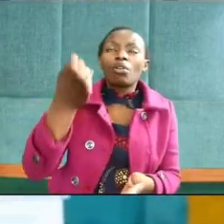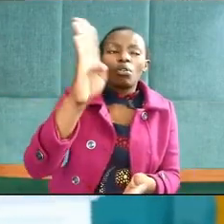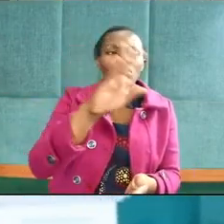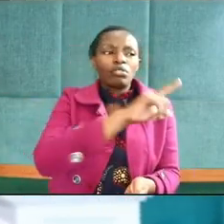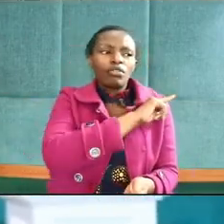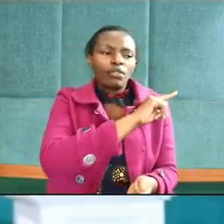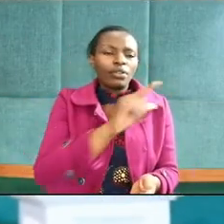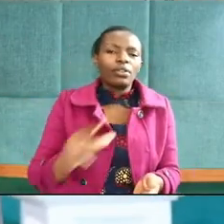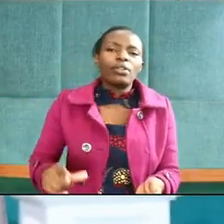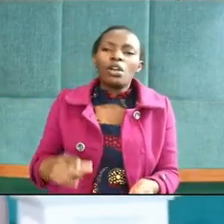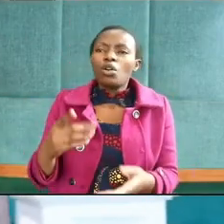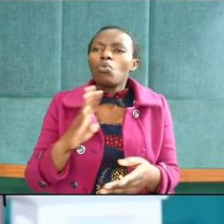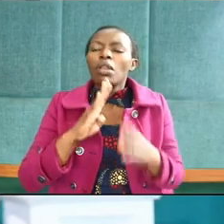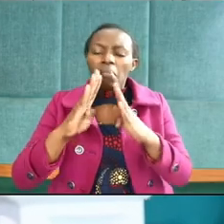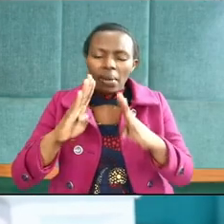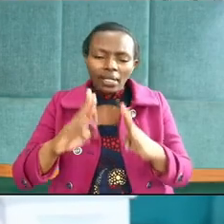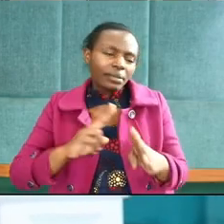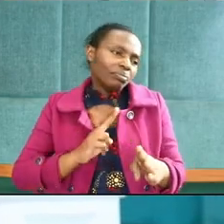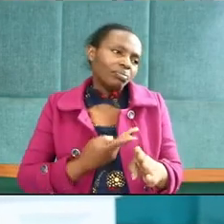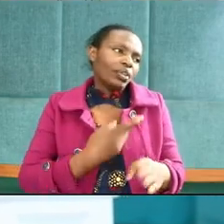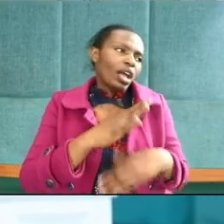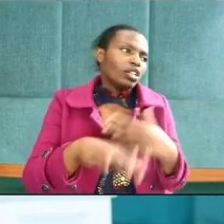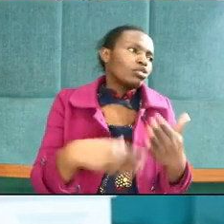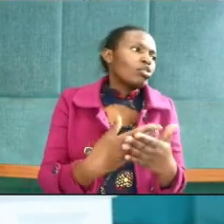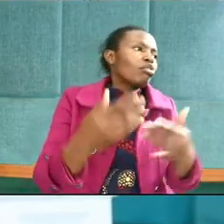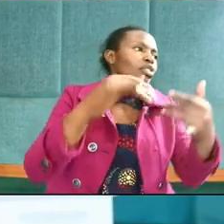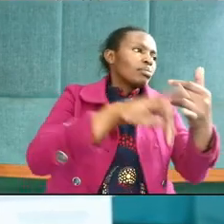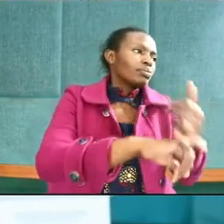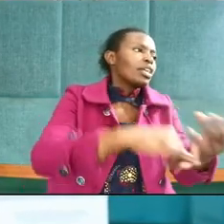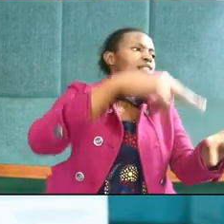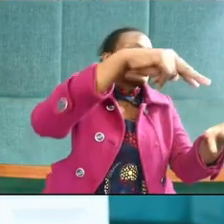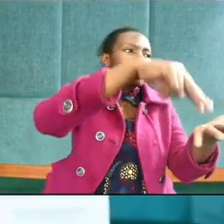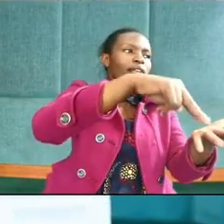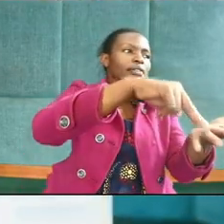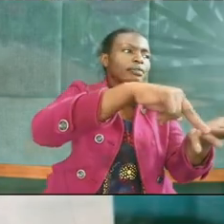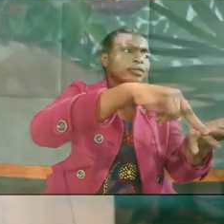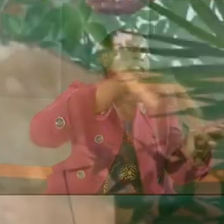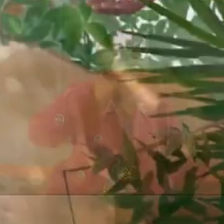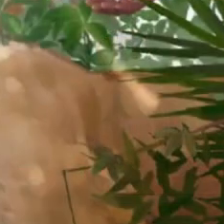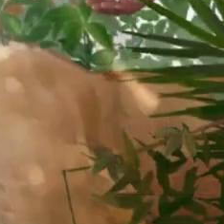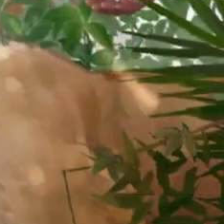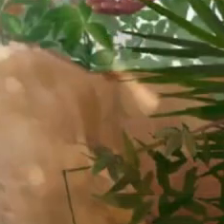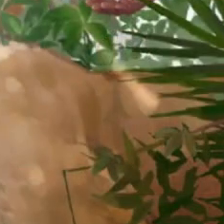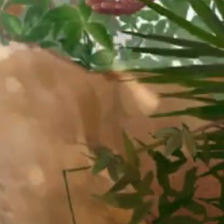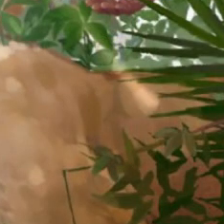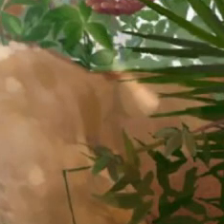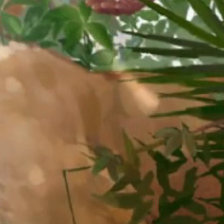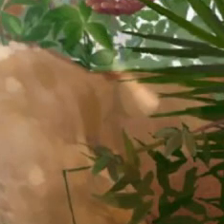will bless your marriages. Stand together with me as we pray.